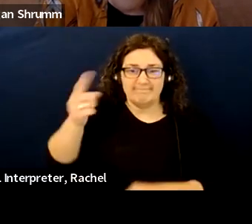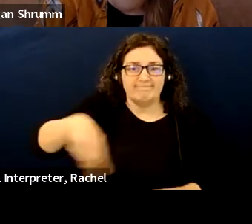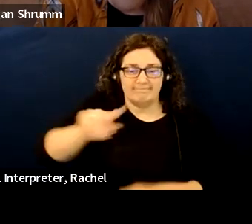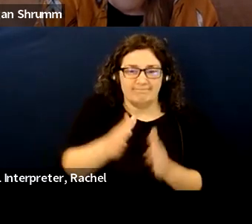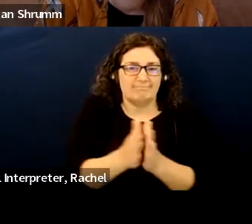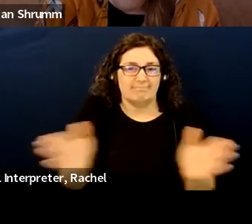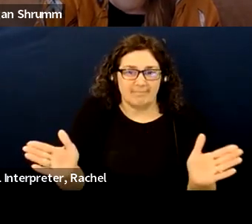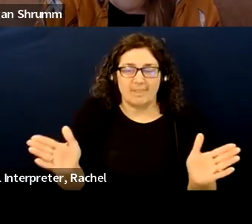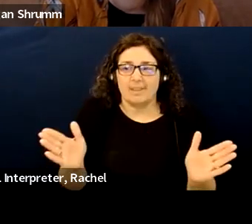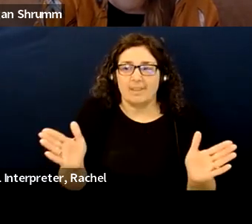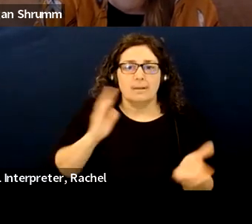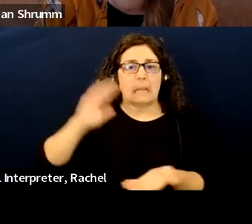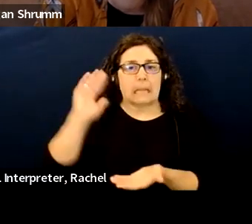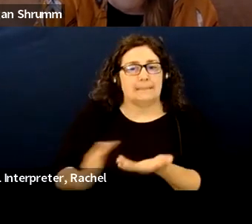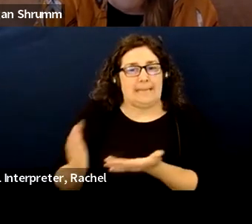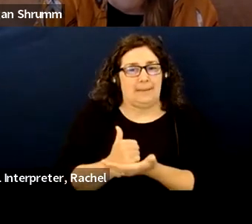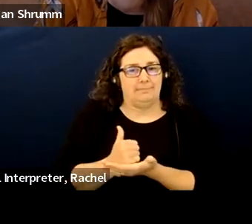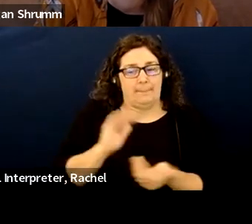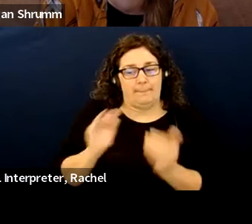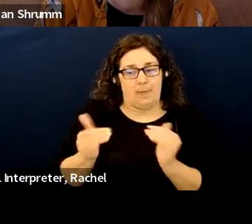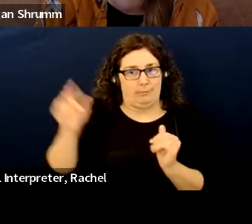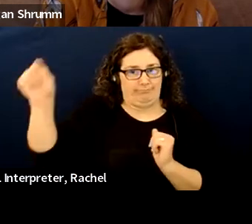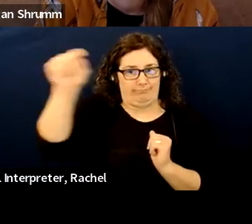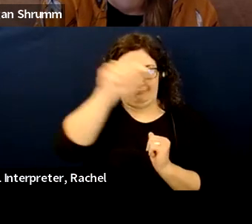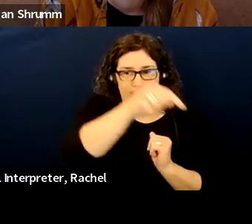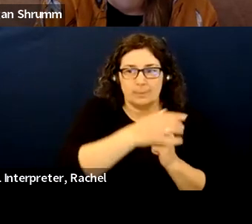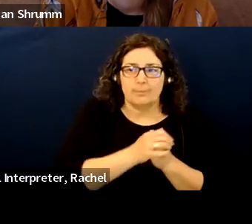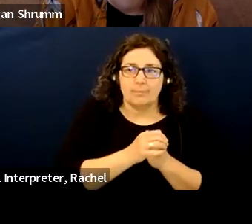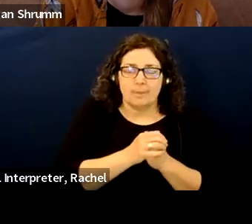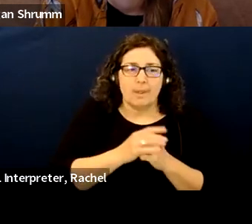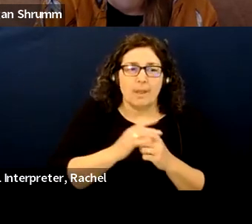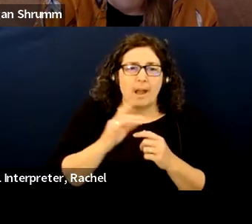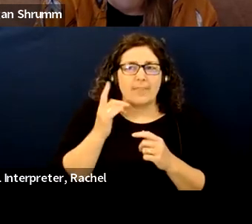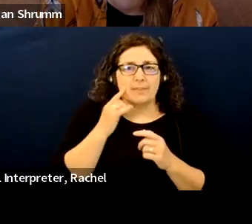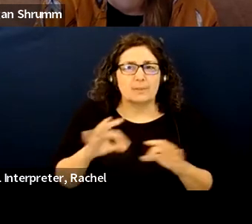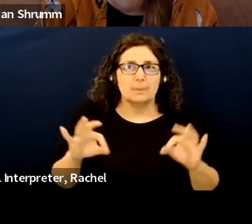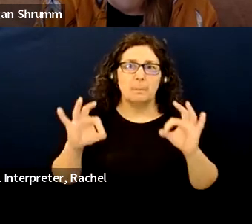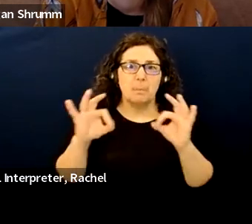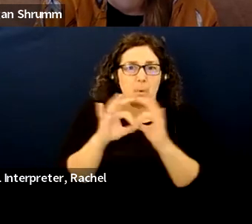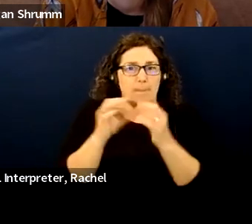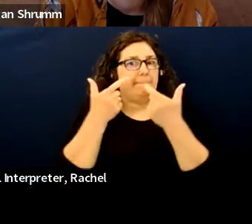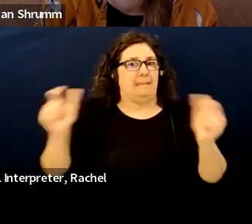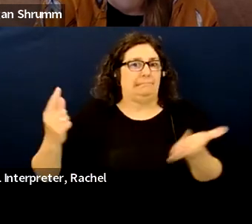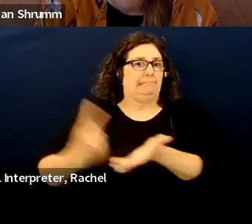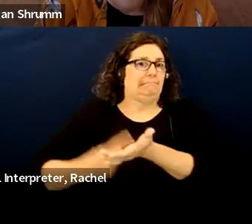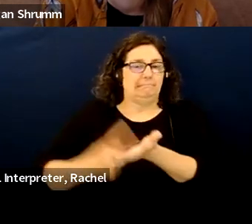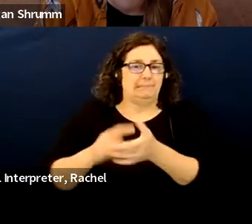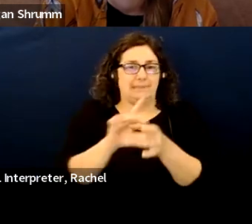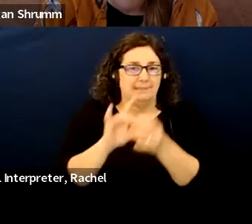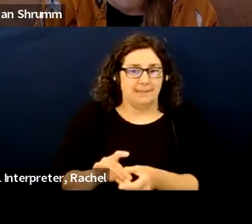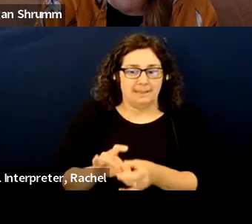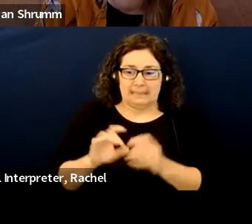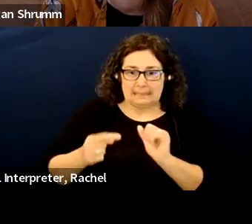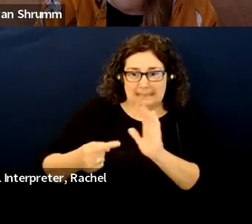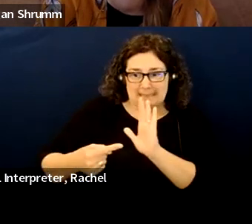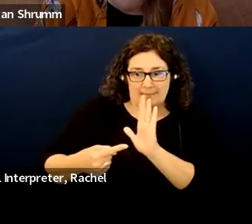have a slightly lower income than others. And I mean, I think there's a much bigger conversation, unfortunately, around the affordability